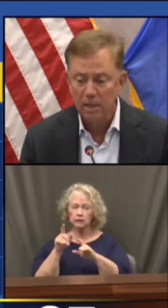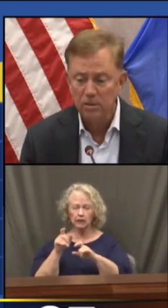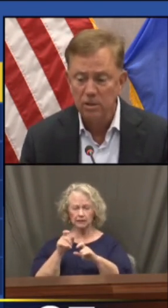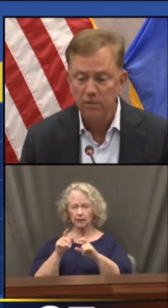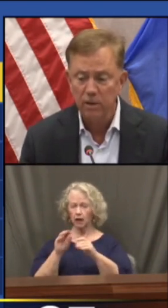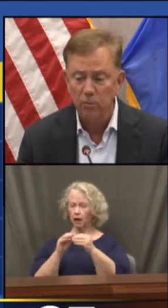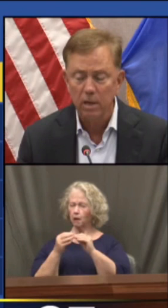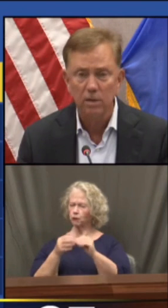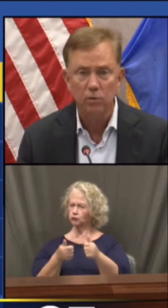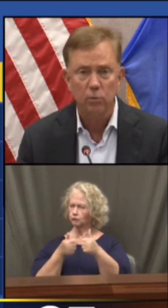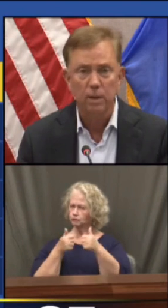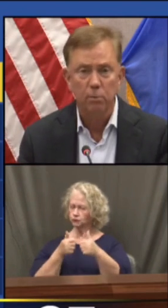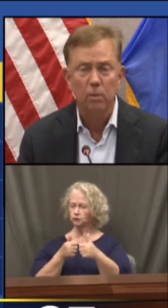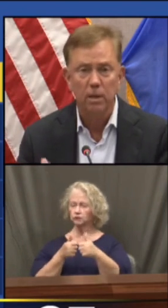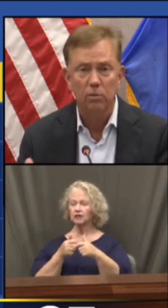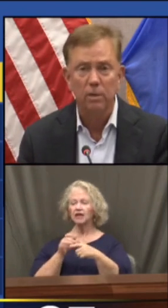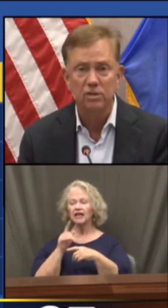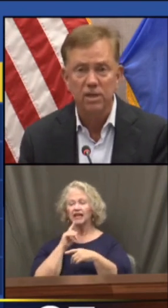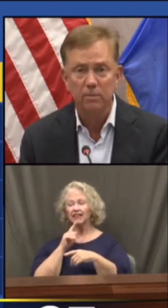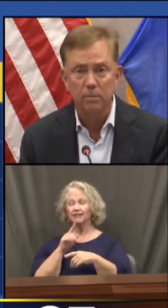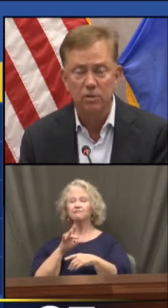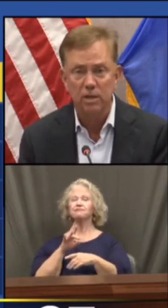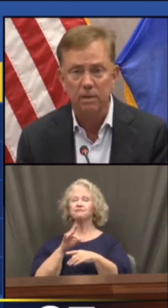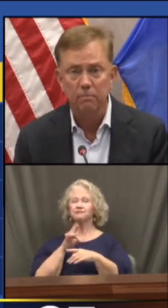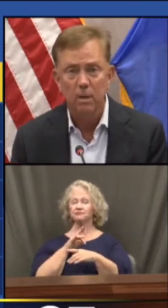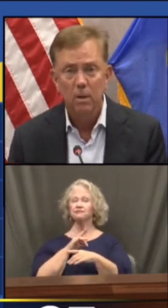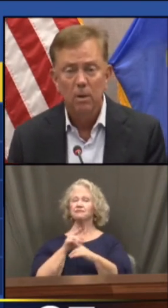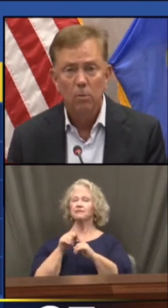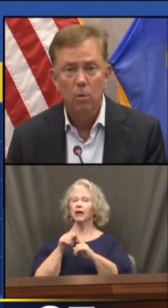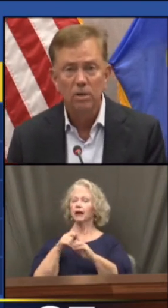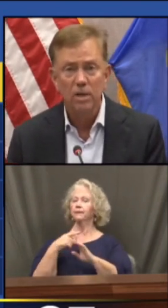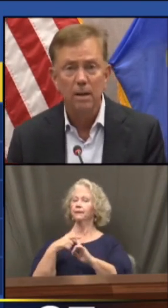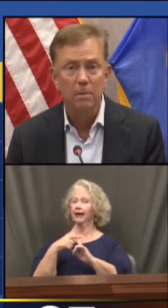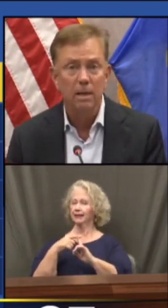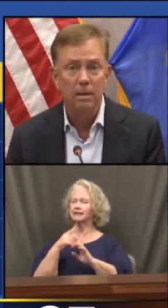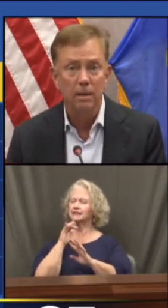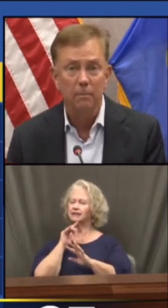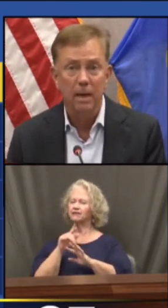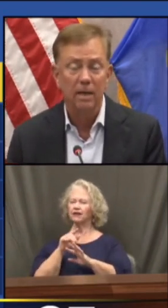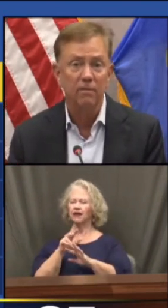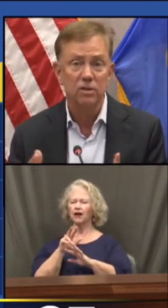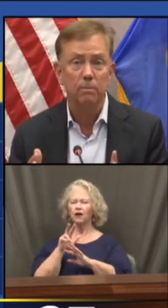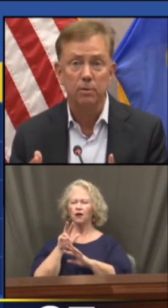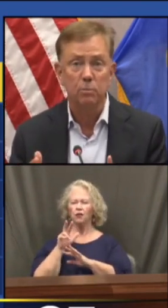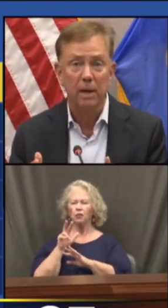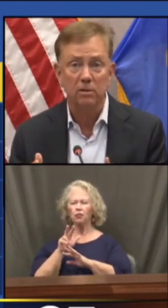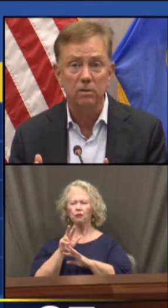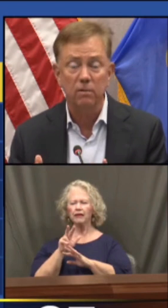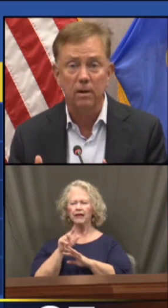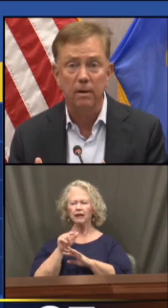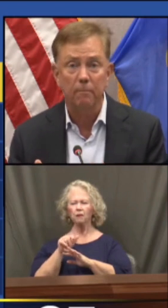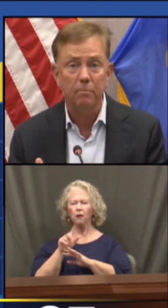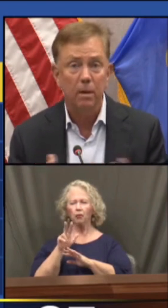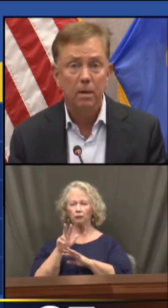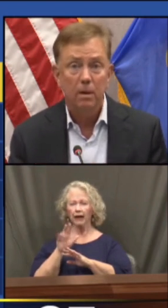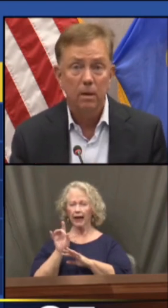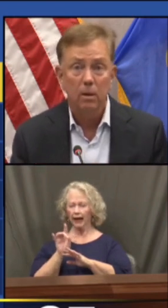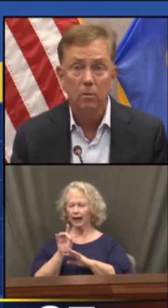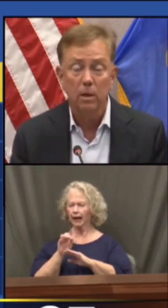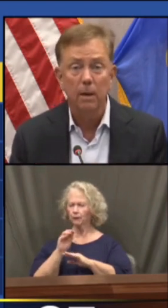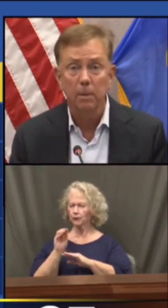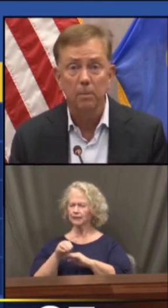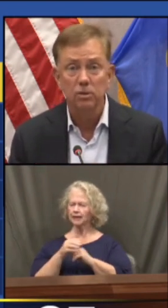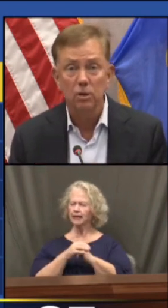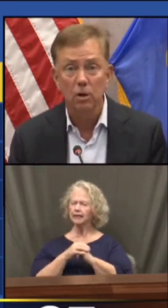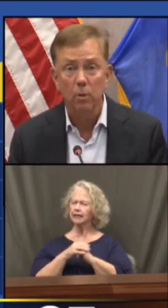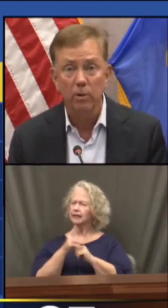and the positivity rate 3.37%. Well, what does that mean? I can give you some perspective.